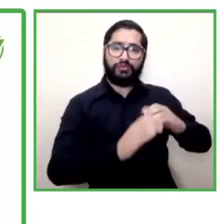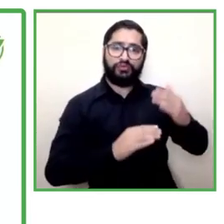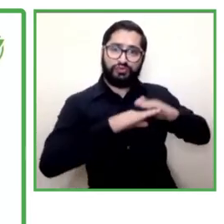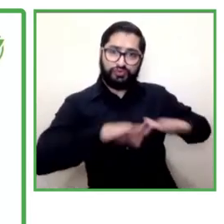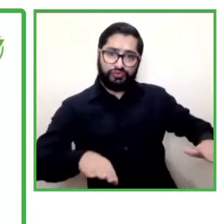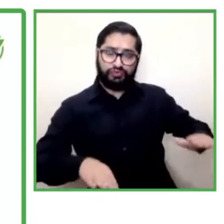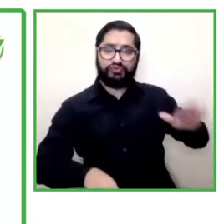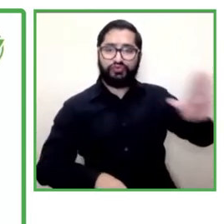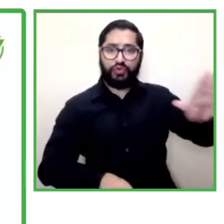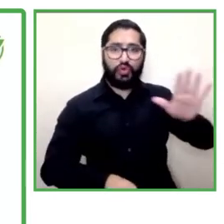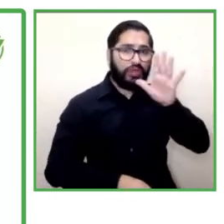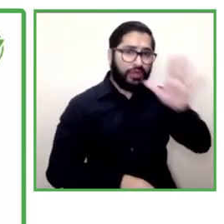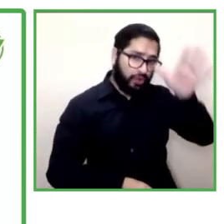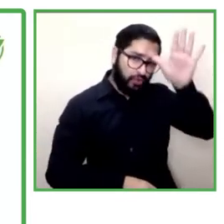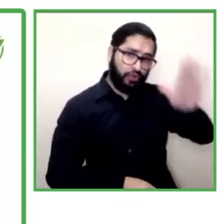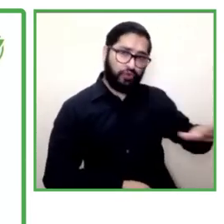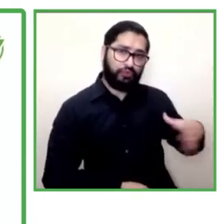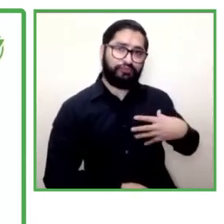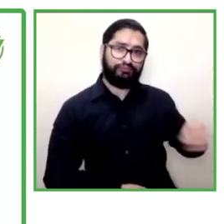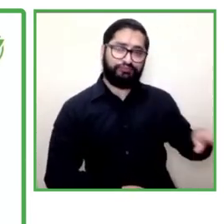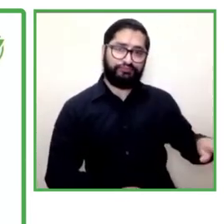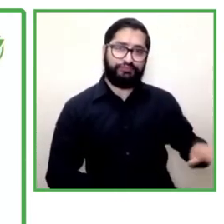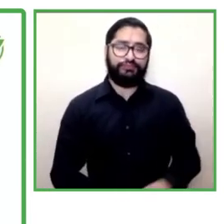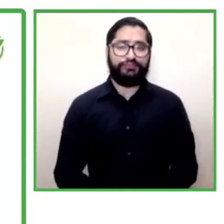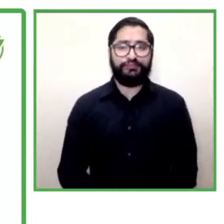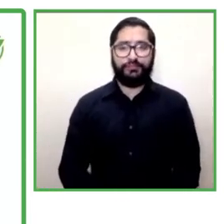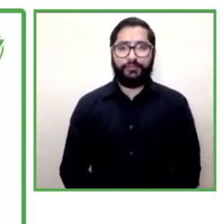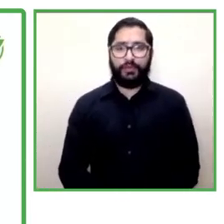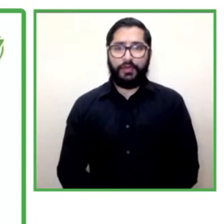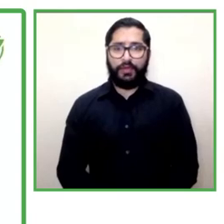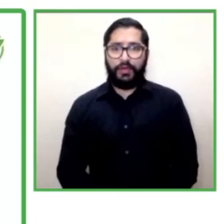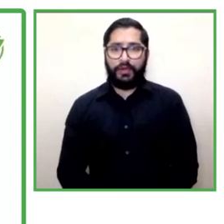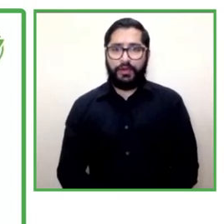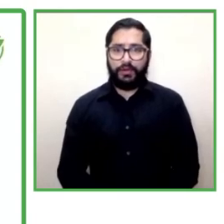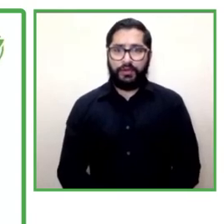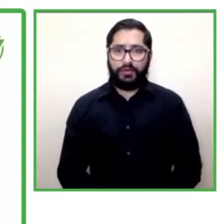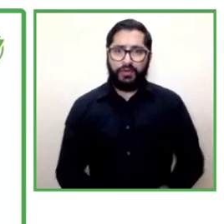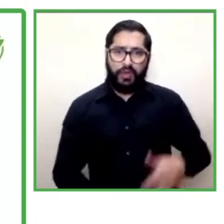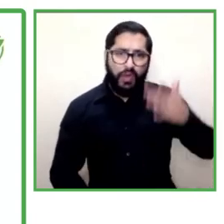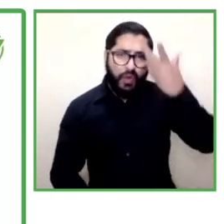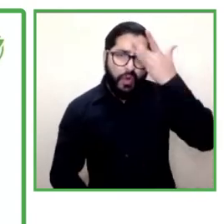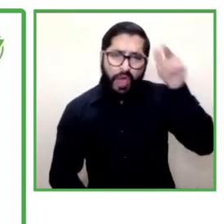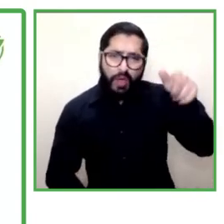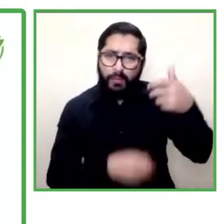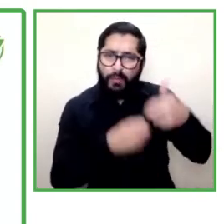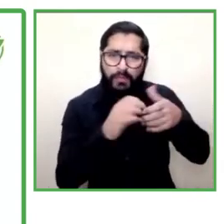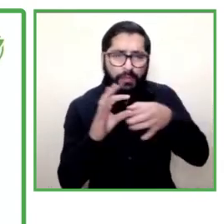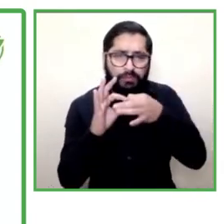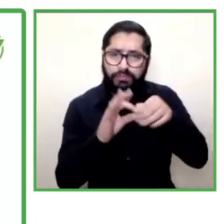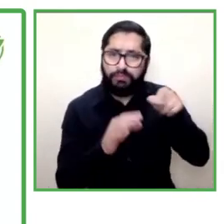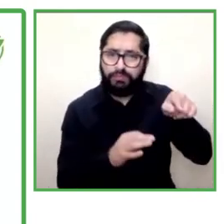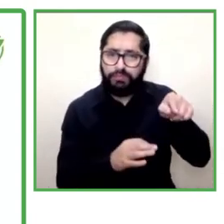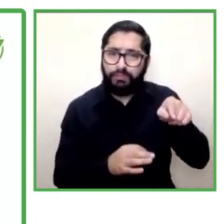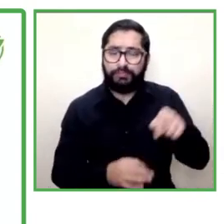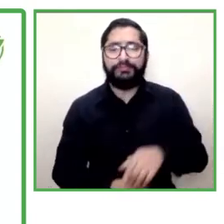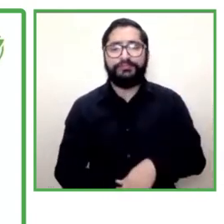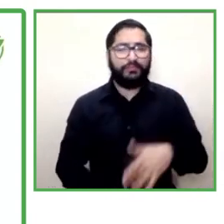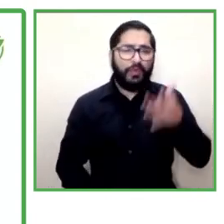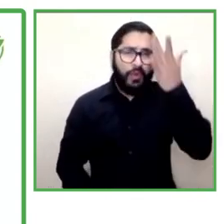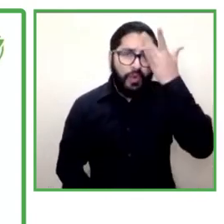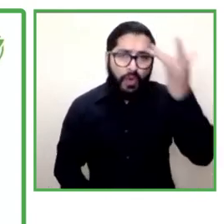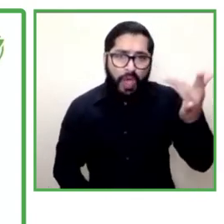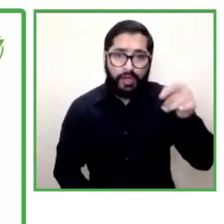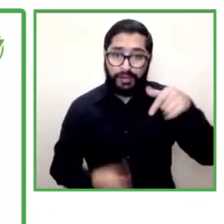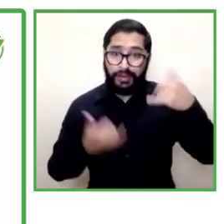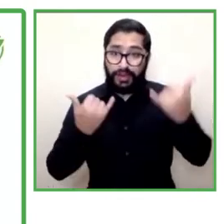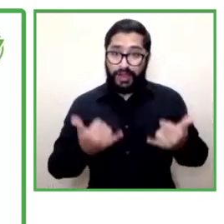And the reason why is that currently sign language is unavailable to them. Either sign language is